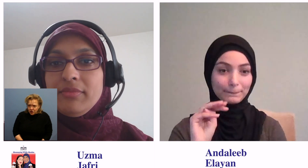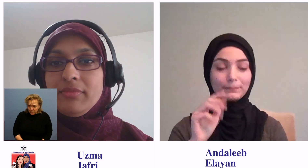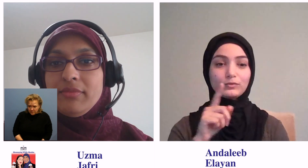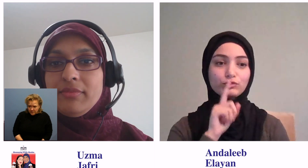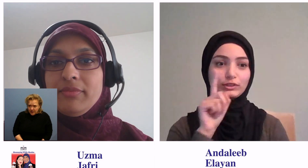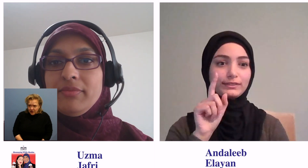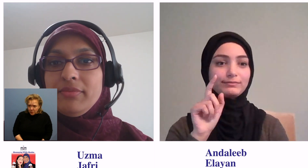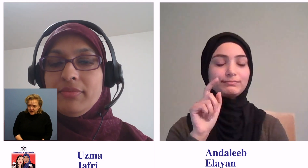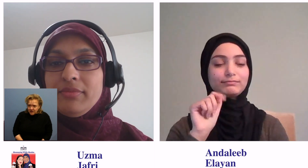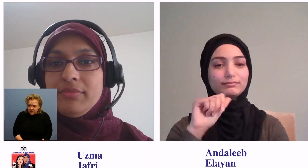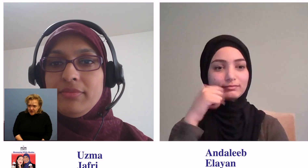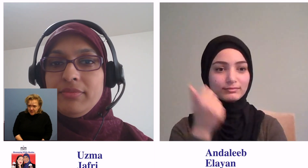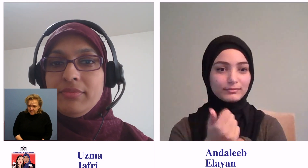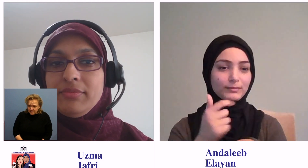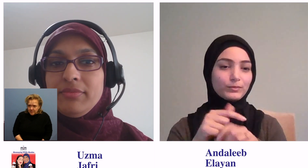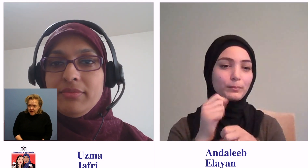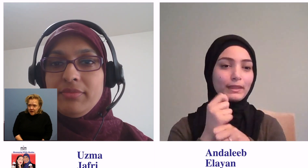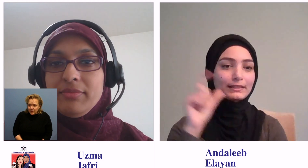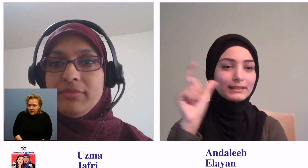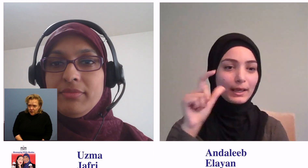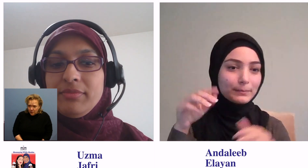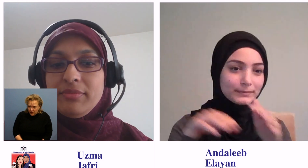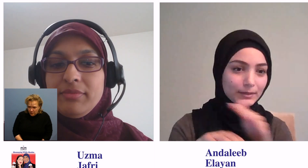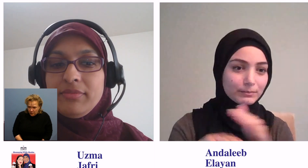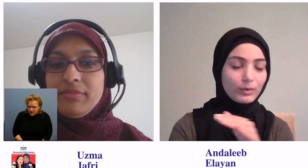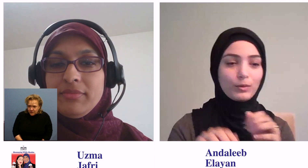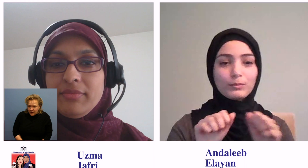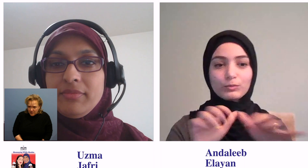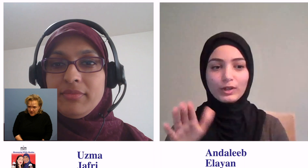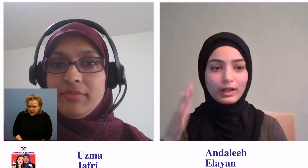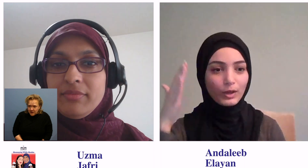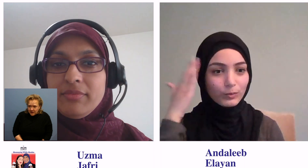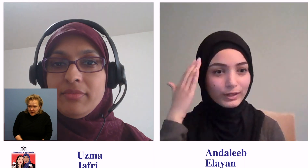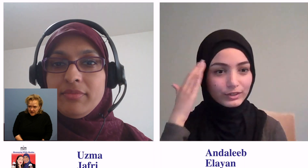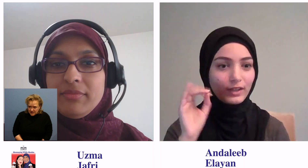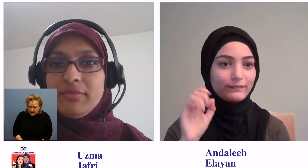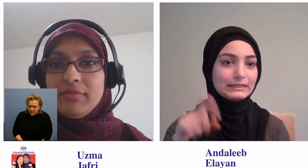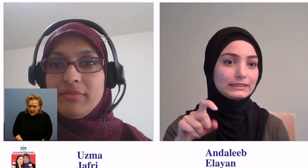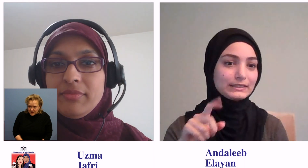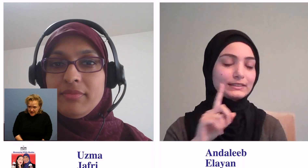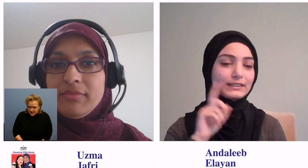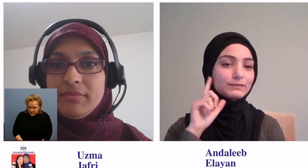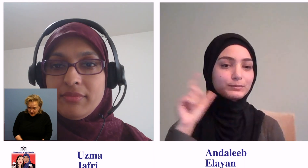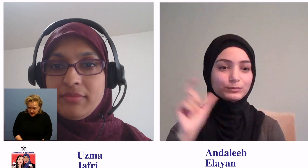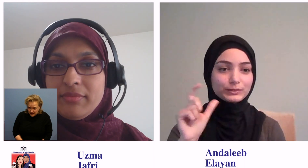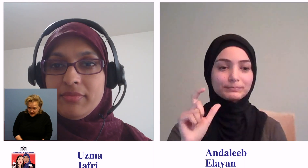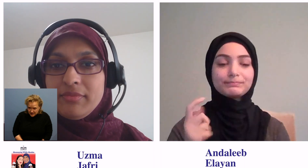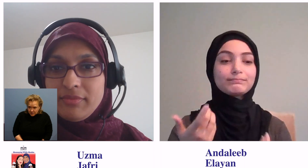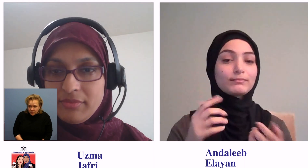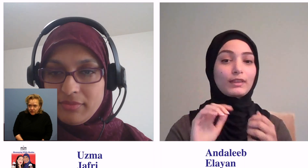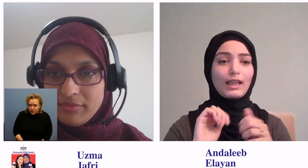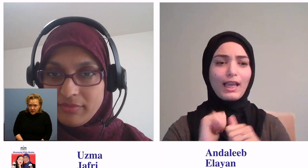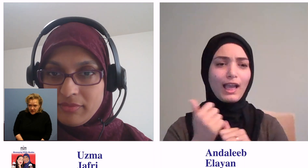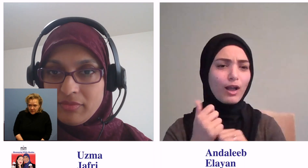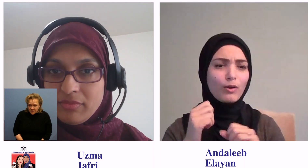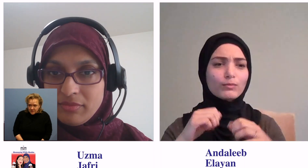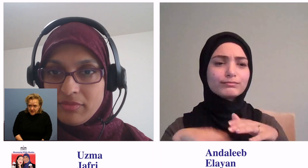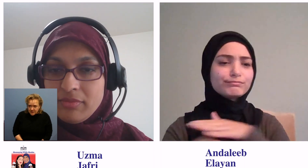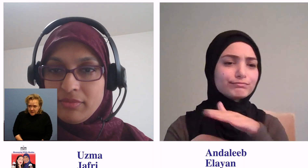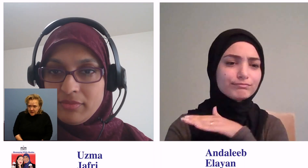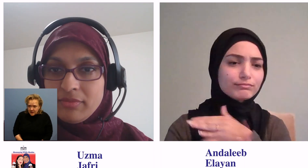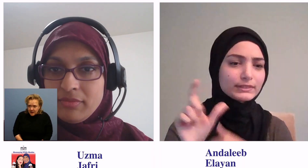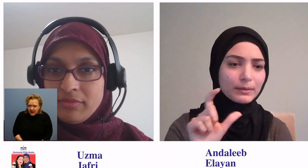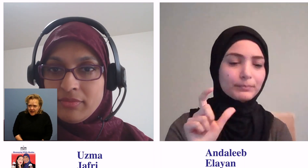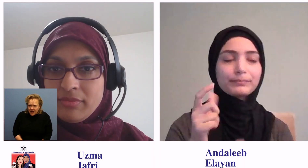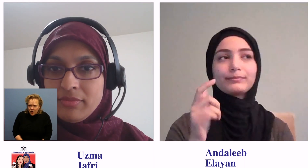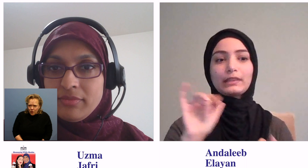Sure, Global Deaf Muslim was founded to make Islam accessible, accessible for deaf Muslims